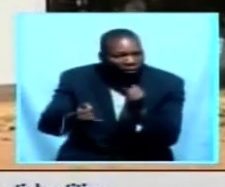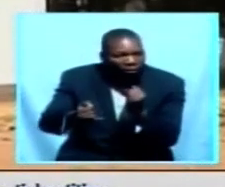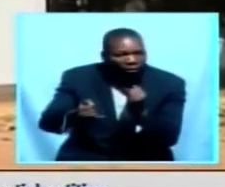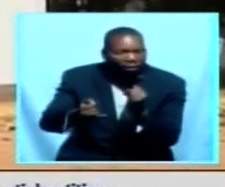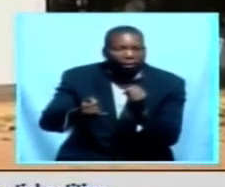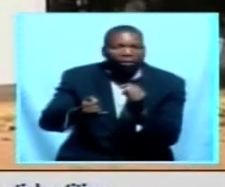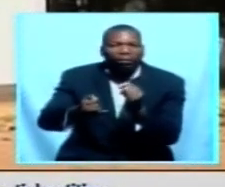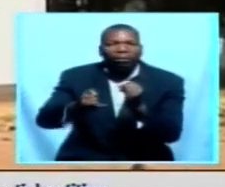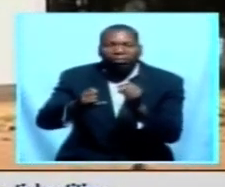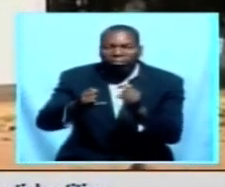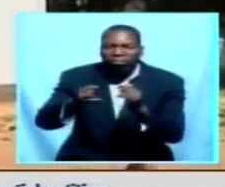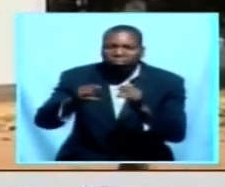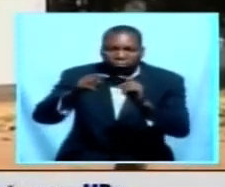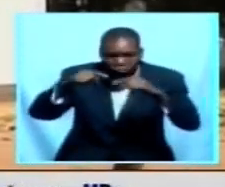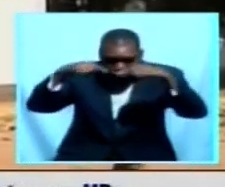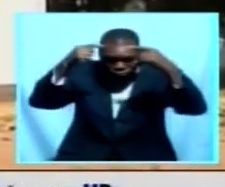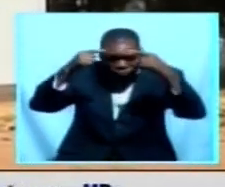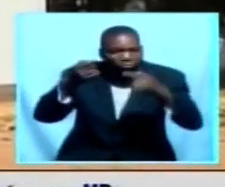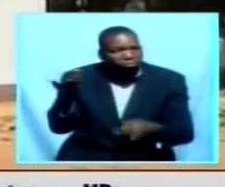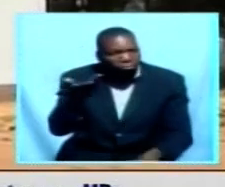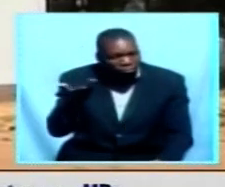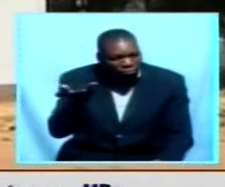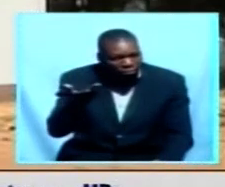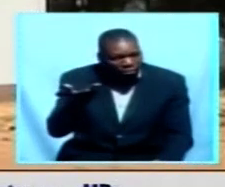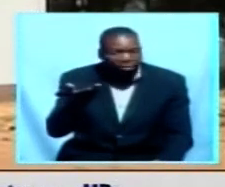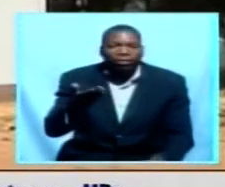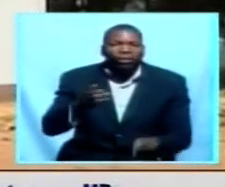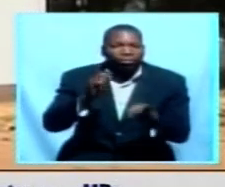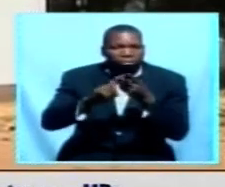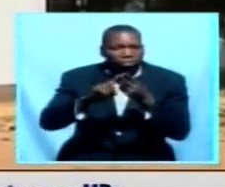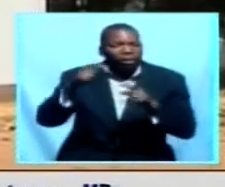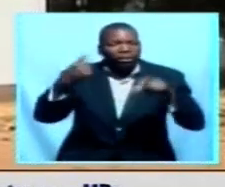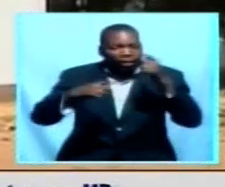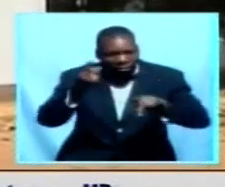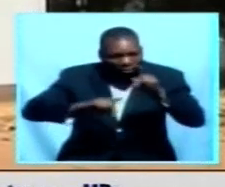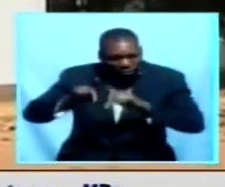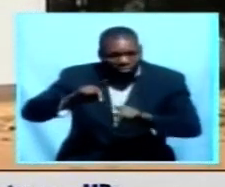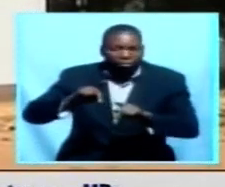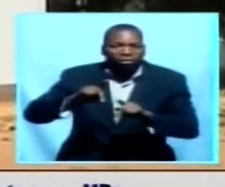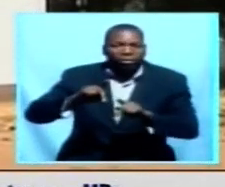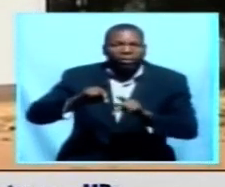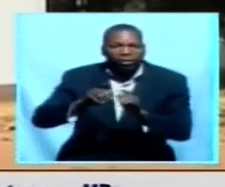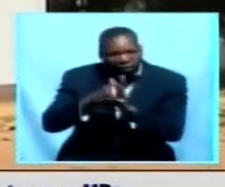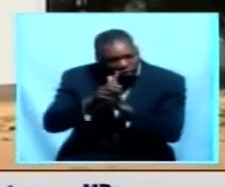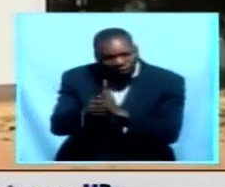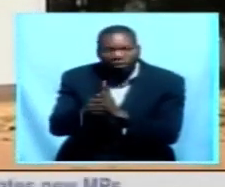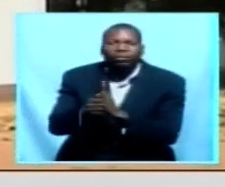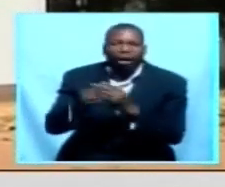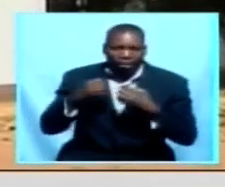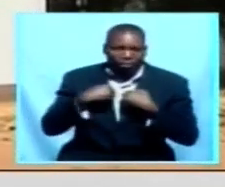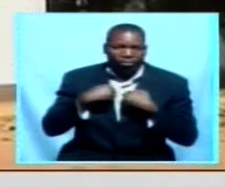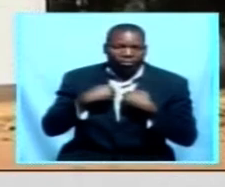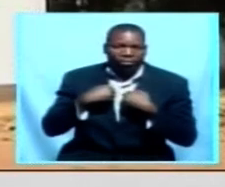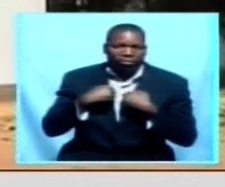further in tertiary education. And then we have a number of persons who are able to acquire skills, and mostly it's on